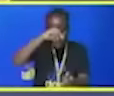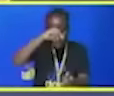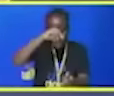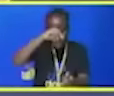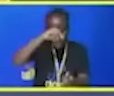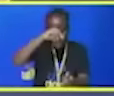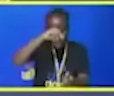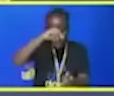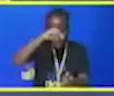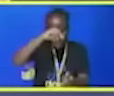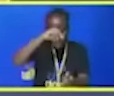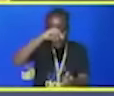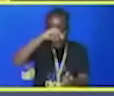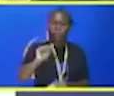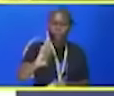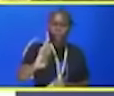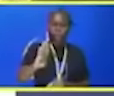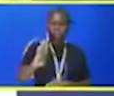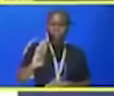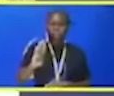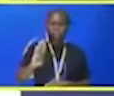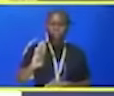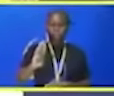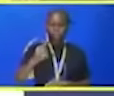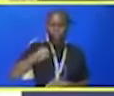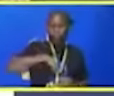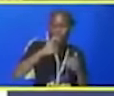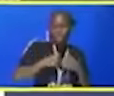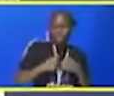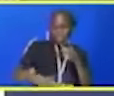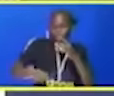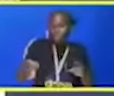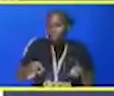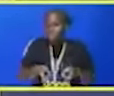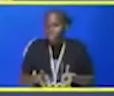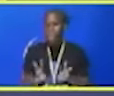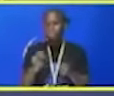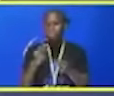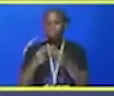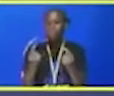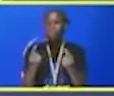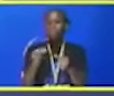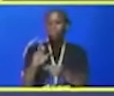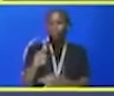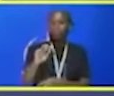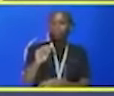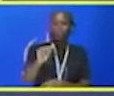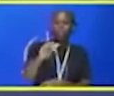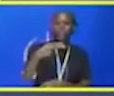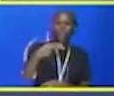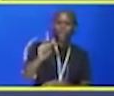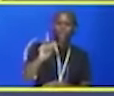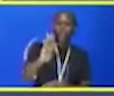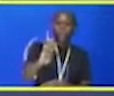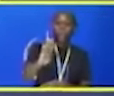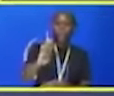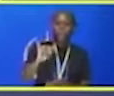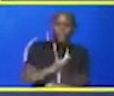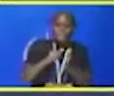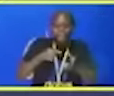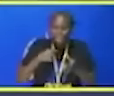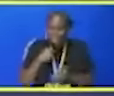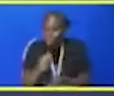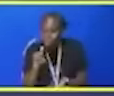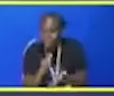There is a spiritual pathway called Rahab that no matter how bad things are, there is a way you can become